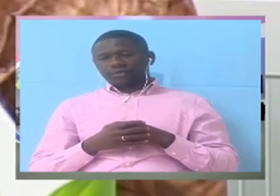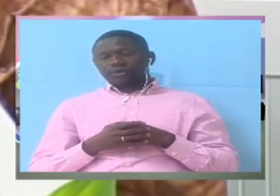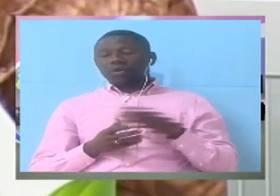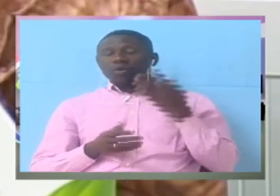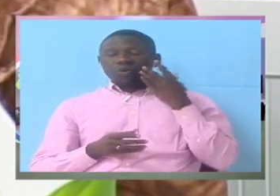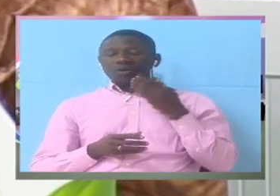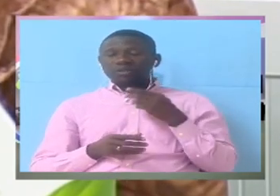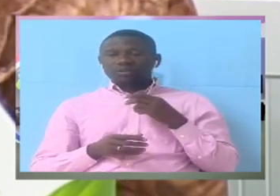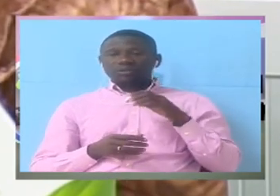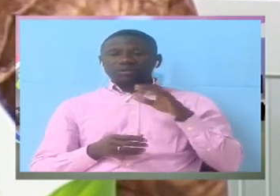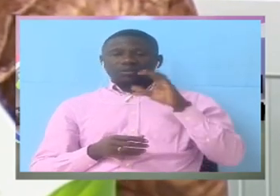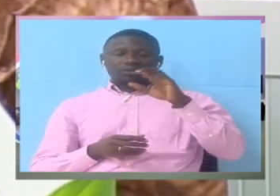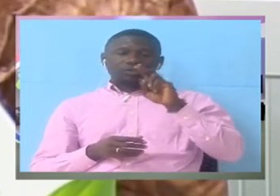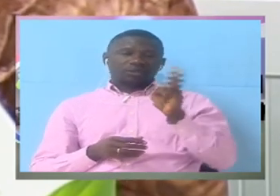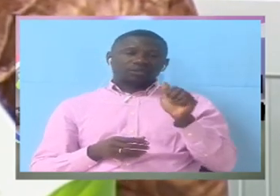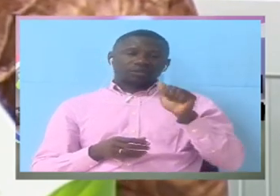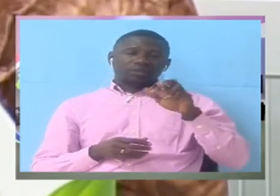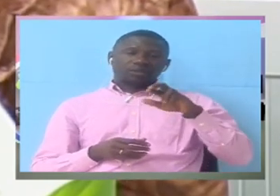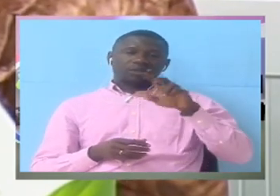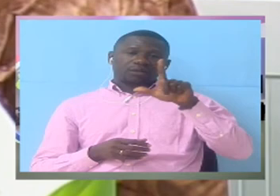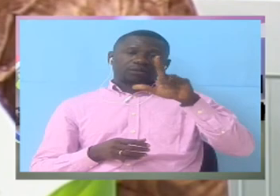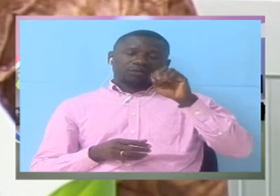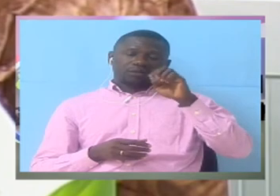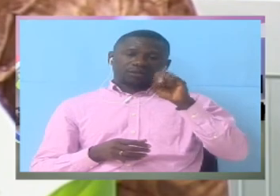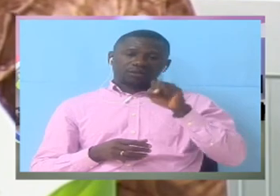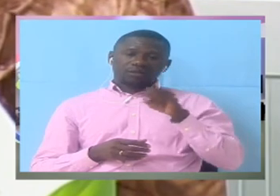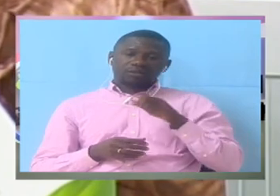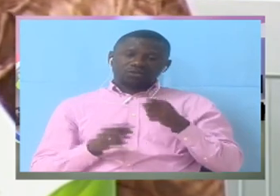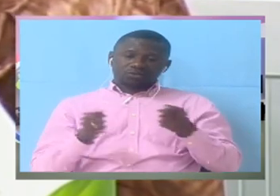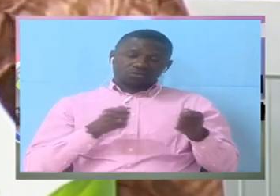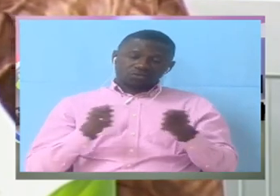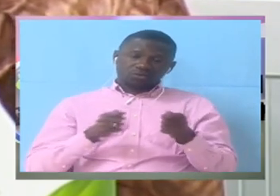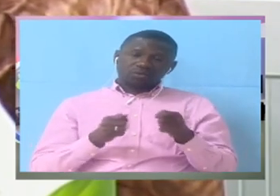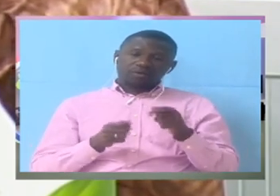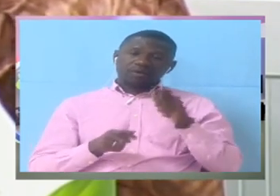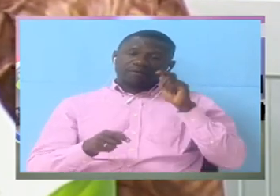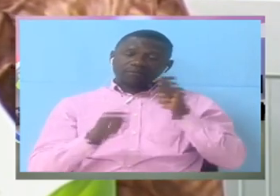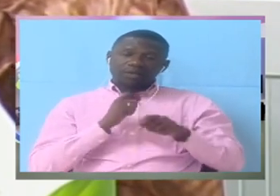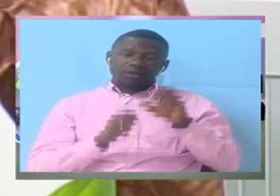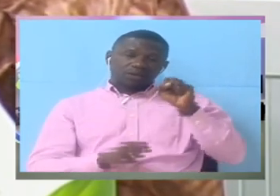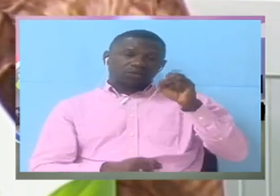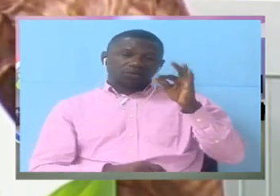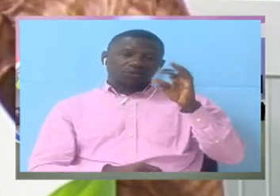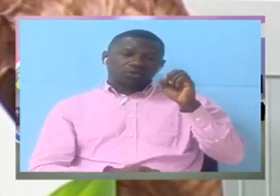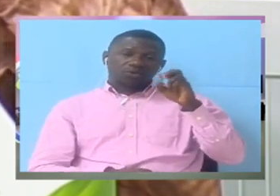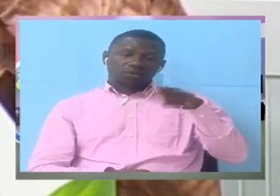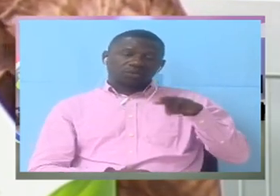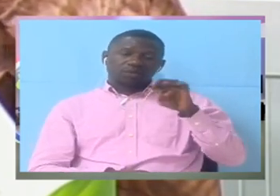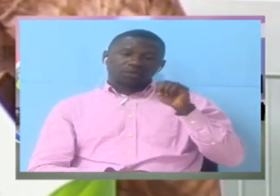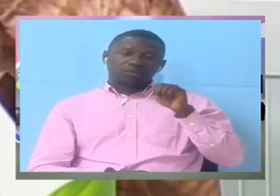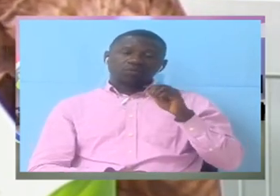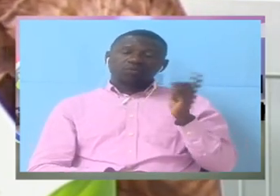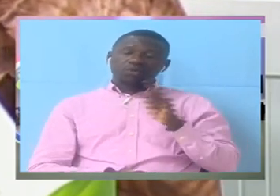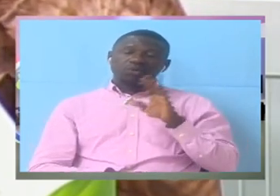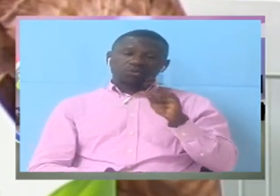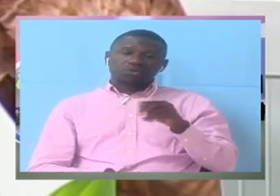When Charles Tello was in power, he controlled Firestone. What was he doing there?